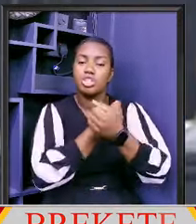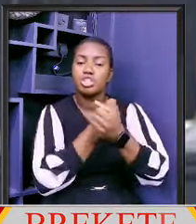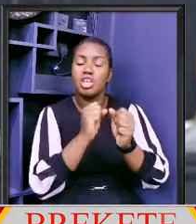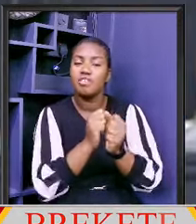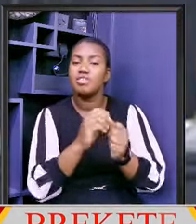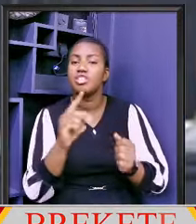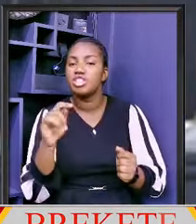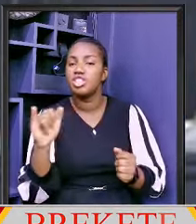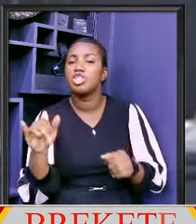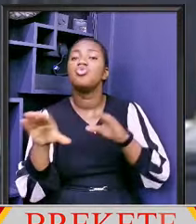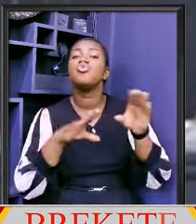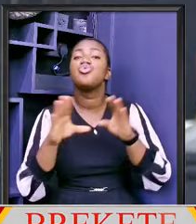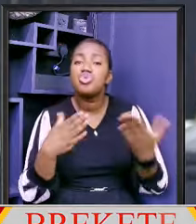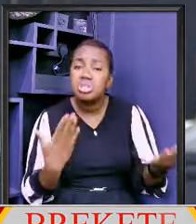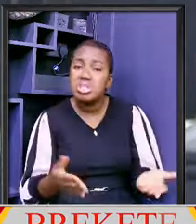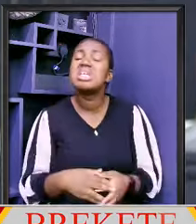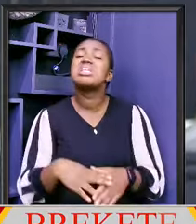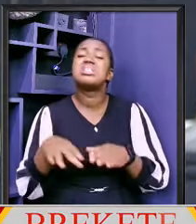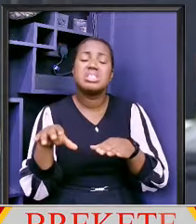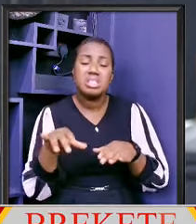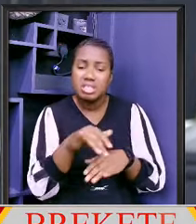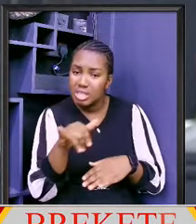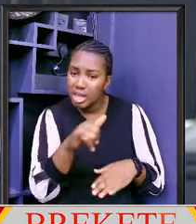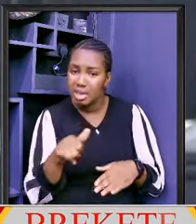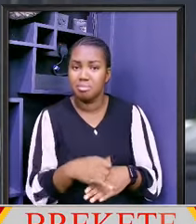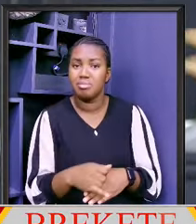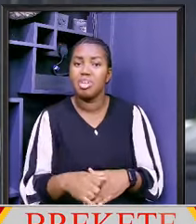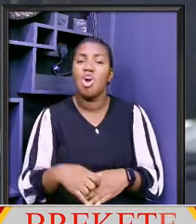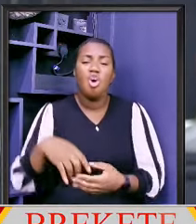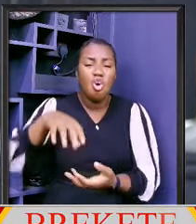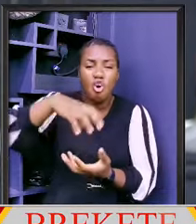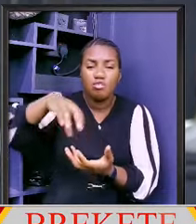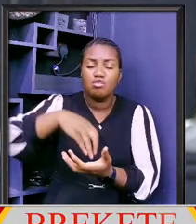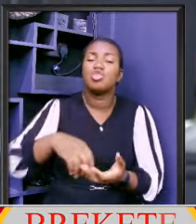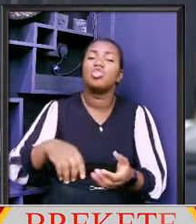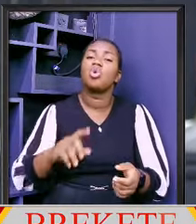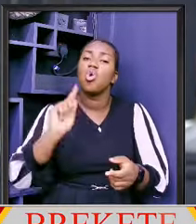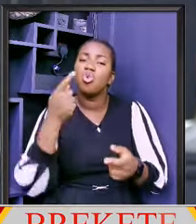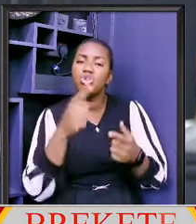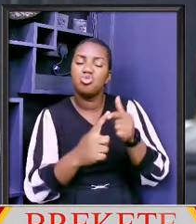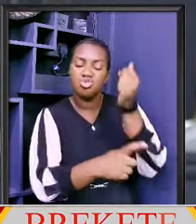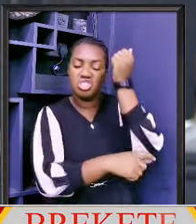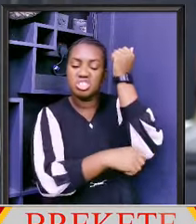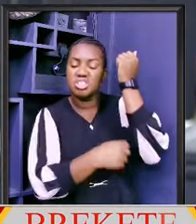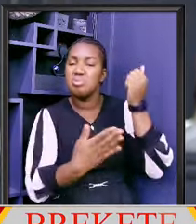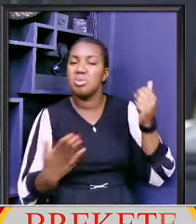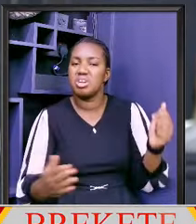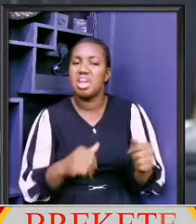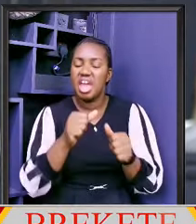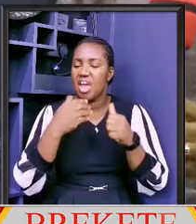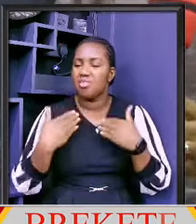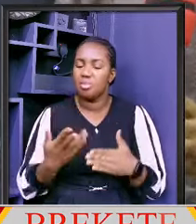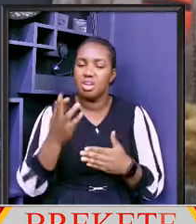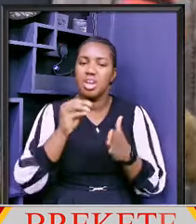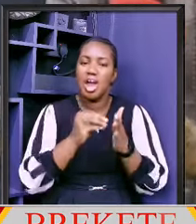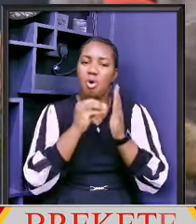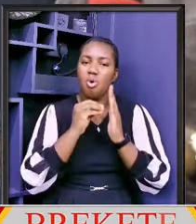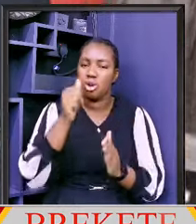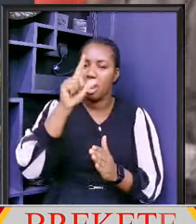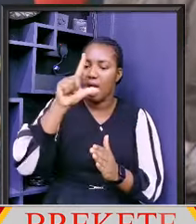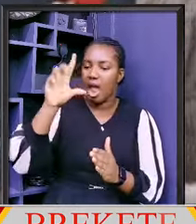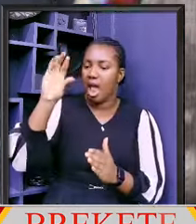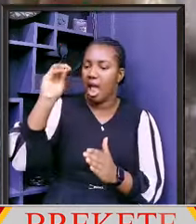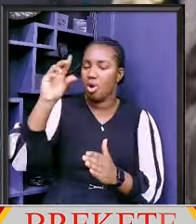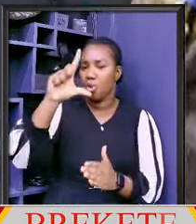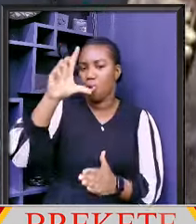confusion, just in the name of stealing money. Everybody getting own allocation, doing nothing. An